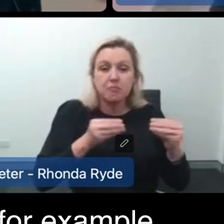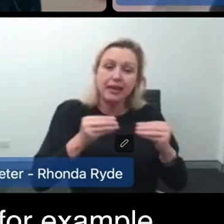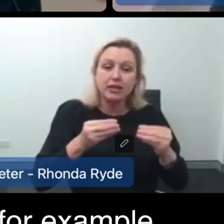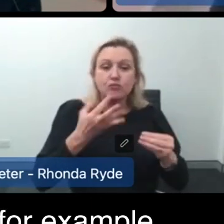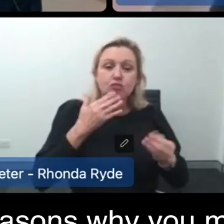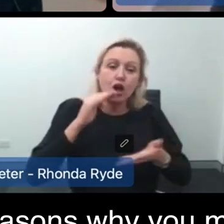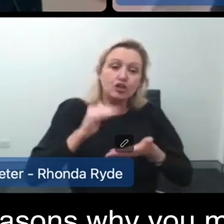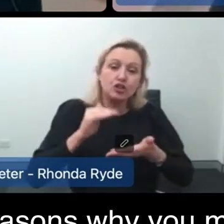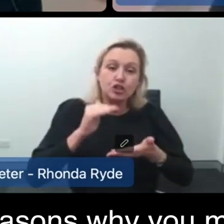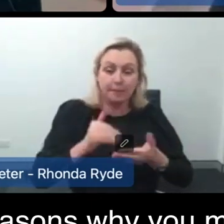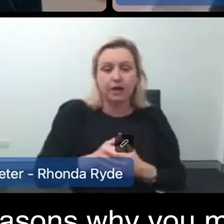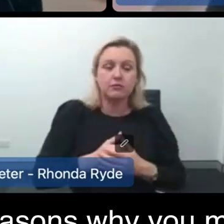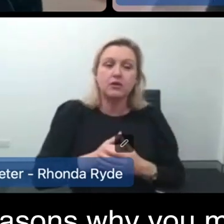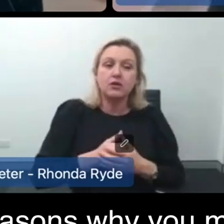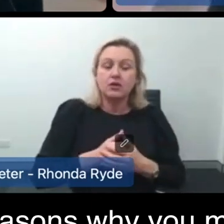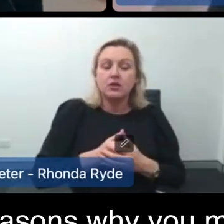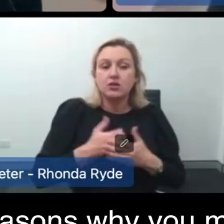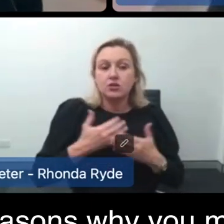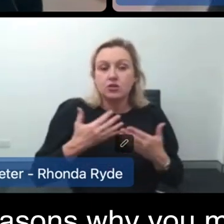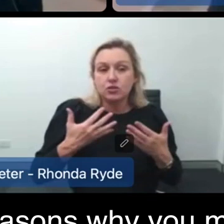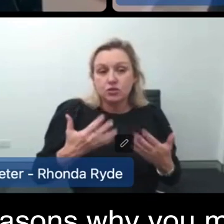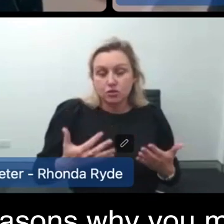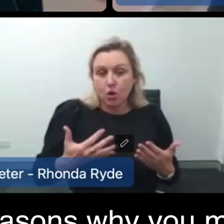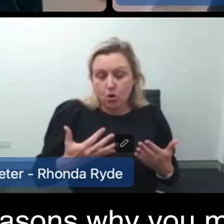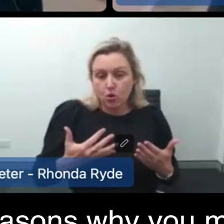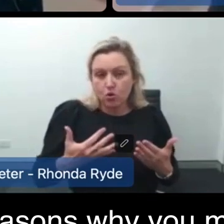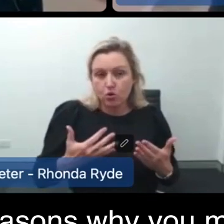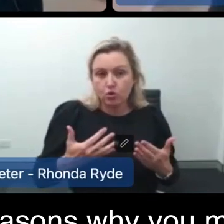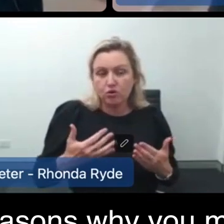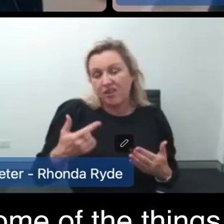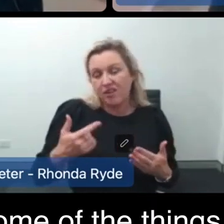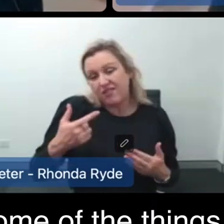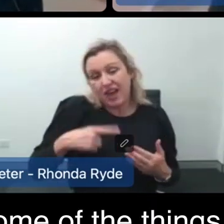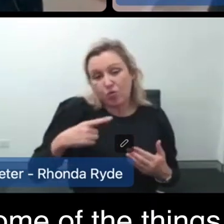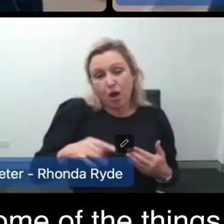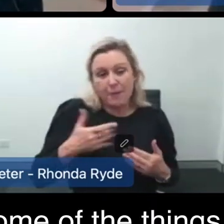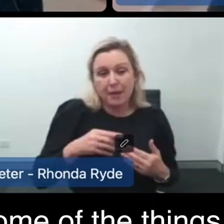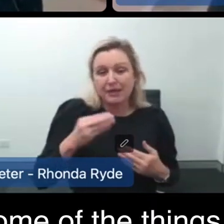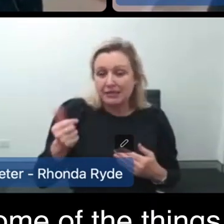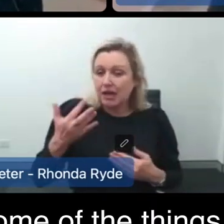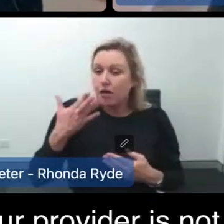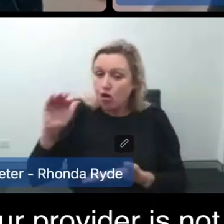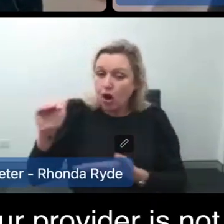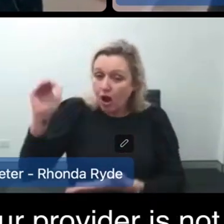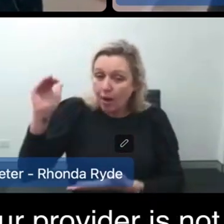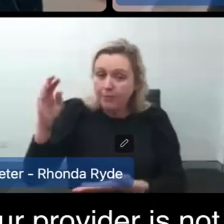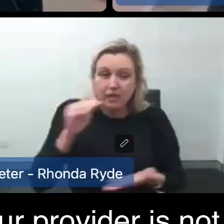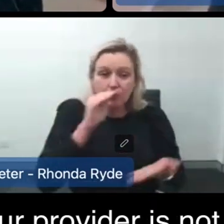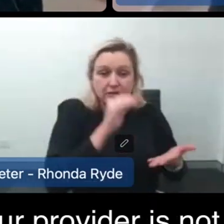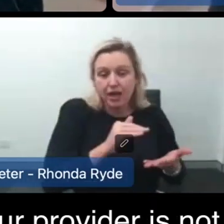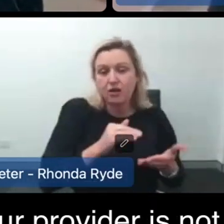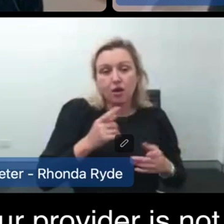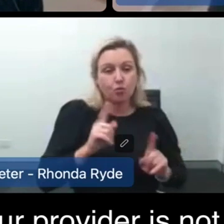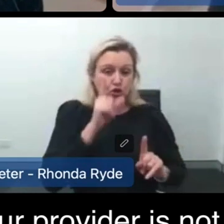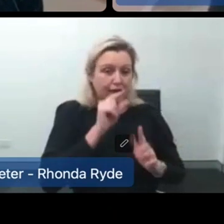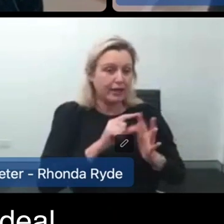example. So that kind of is some of the reasons why you might see some of those prices and some of the things you could do if